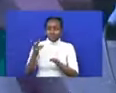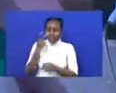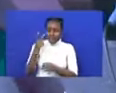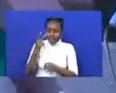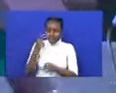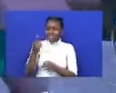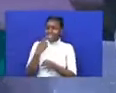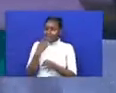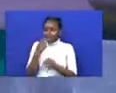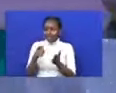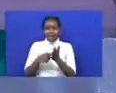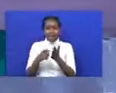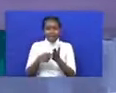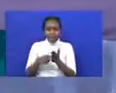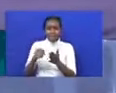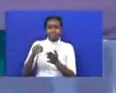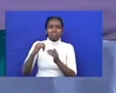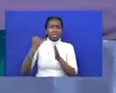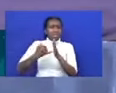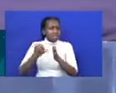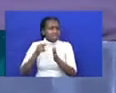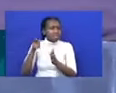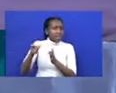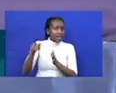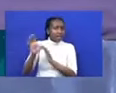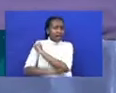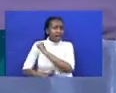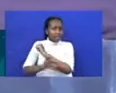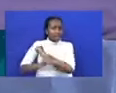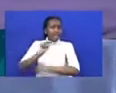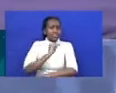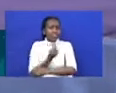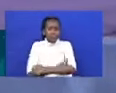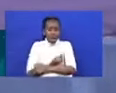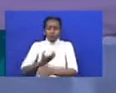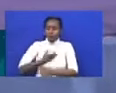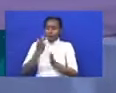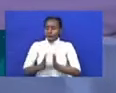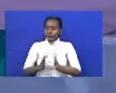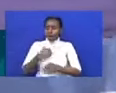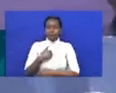owners. So, but who is eating?